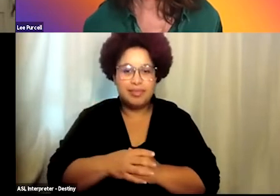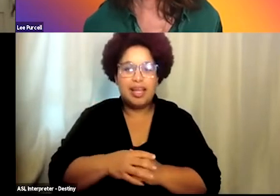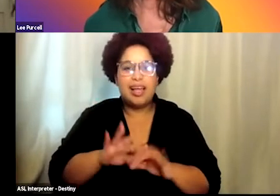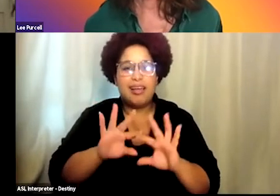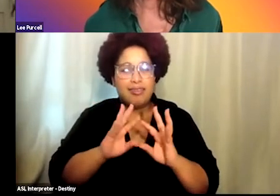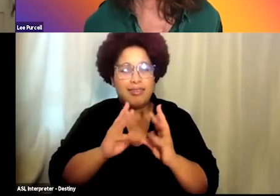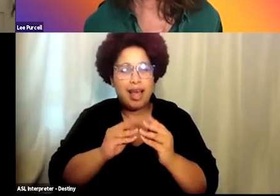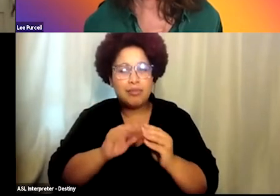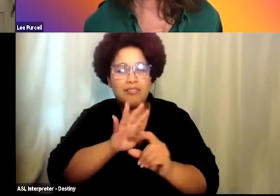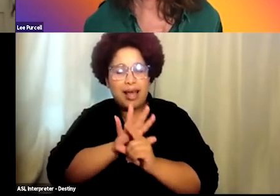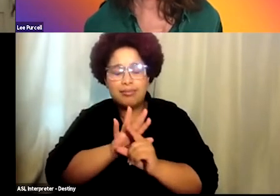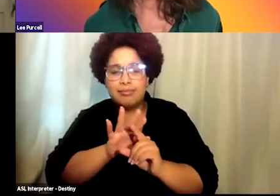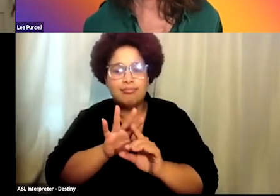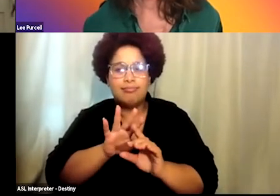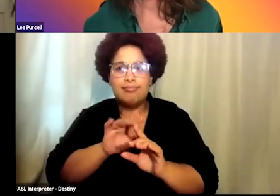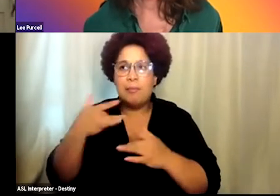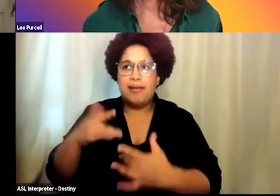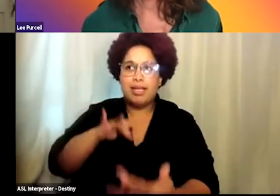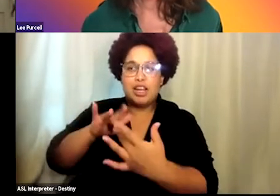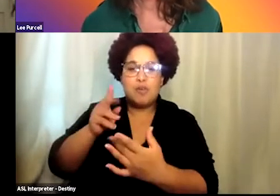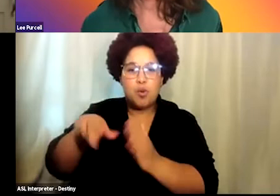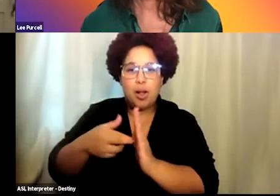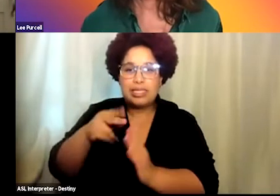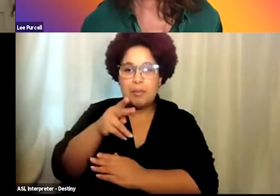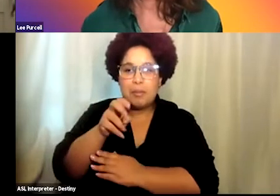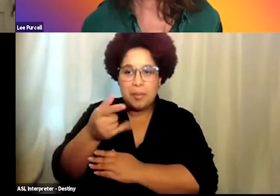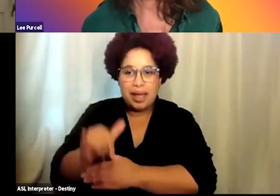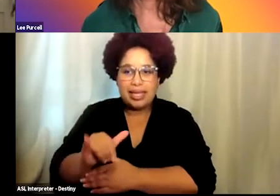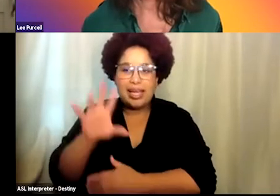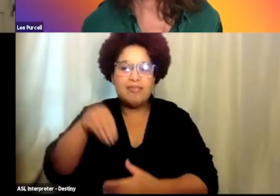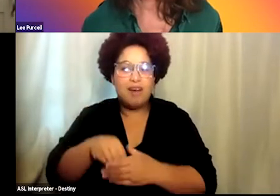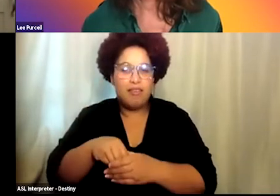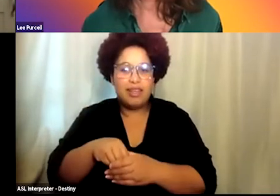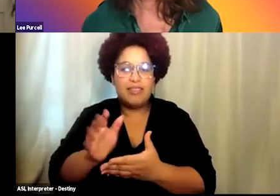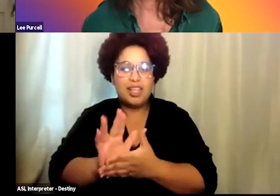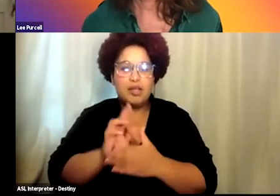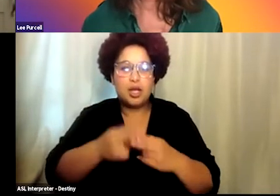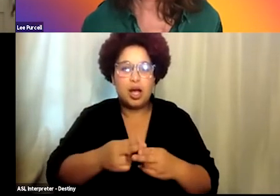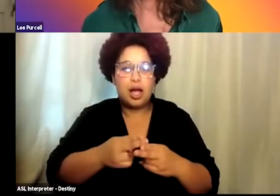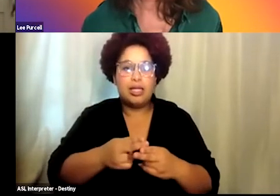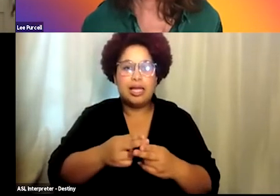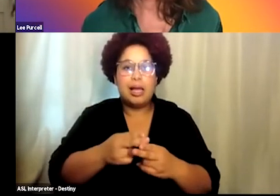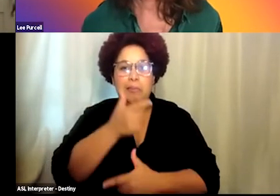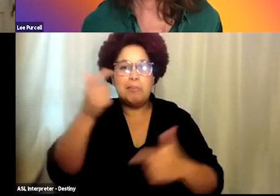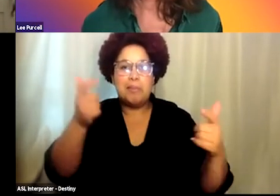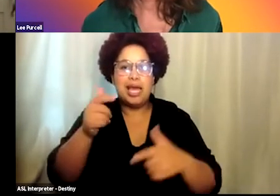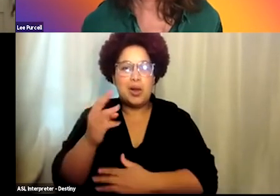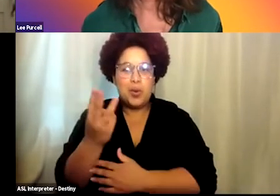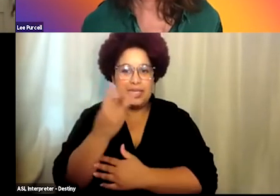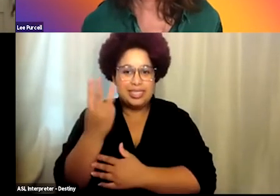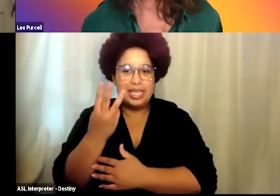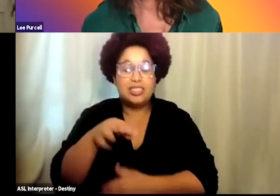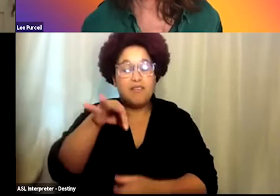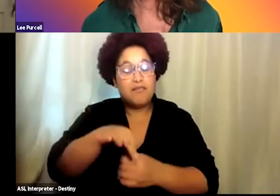around the world also frequently reach out to Lee for her role as Peggy in the cult favorite film Big Wednesday. Lee is a voting